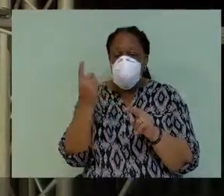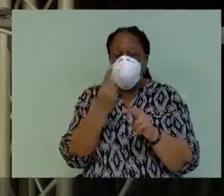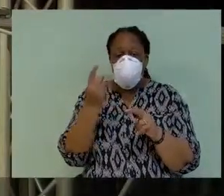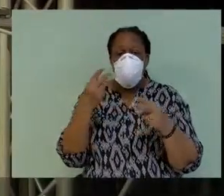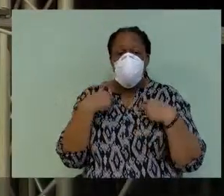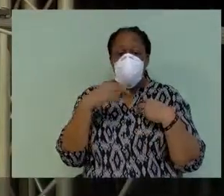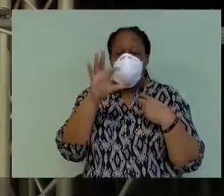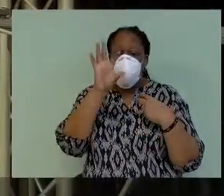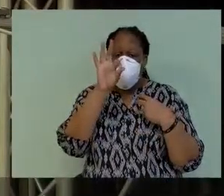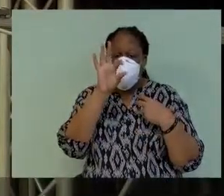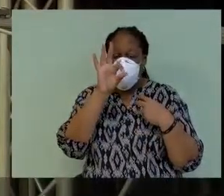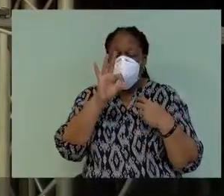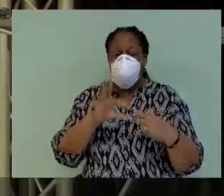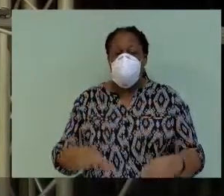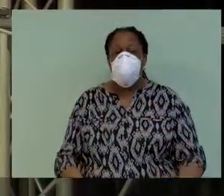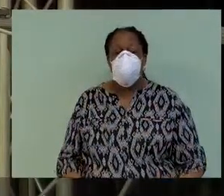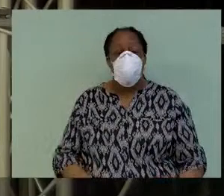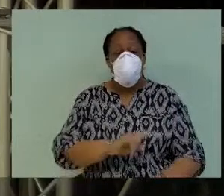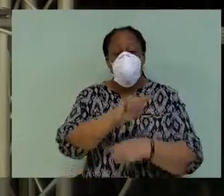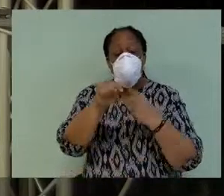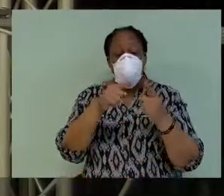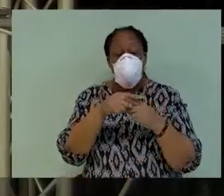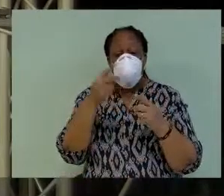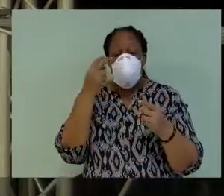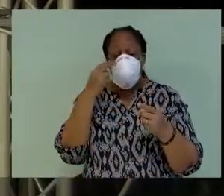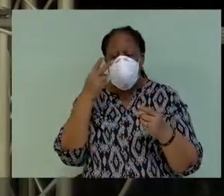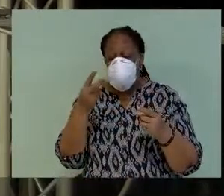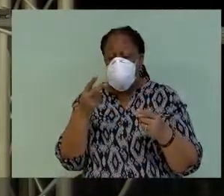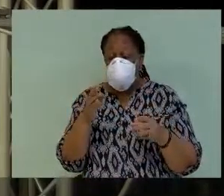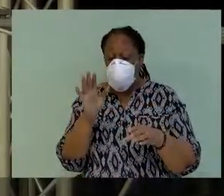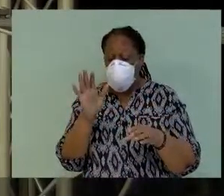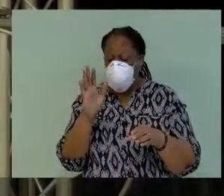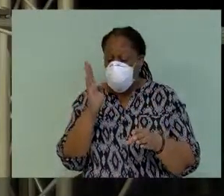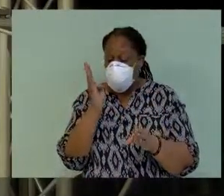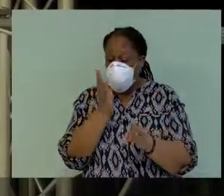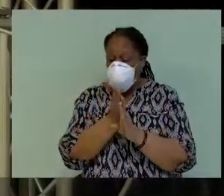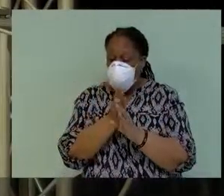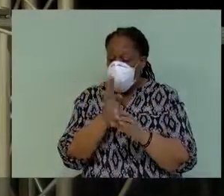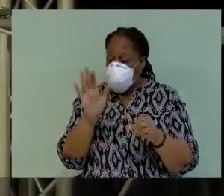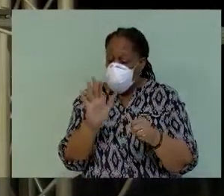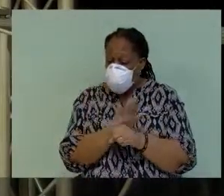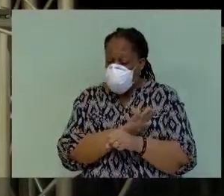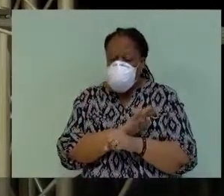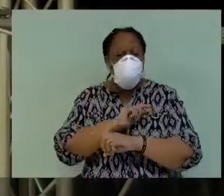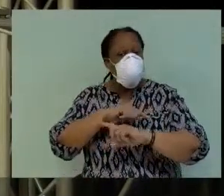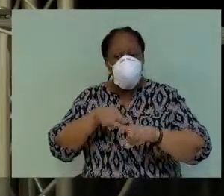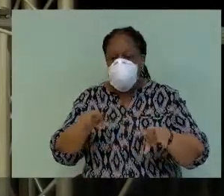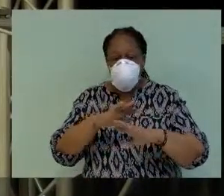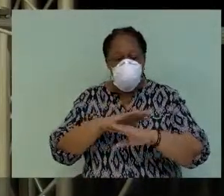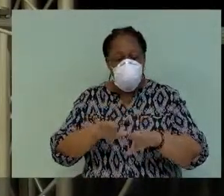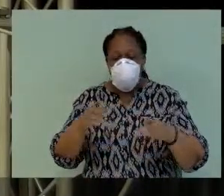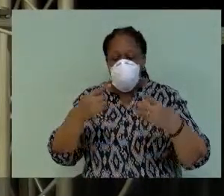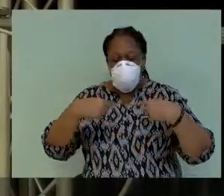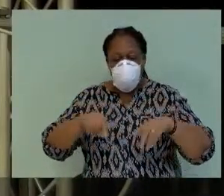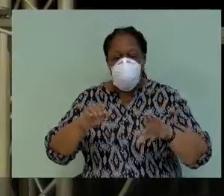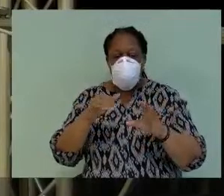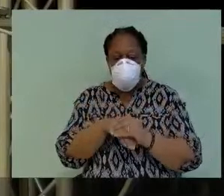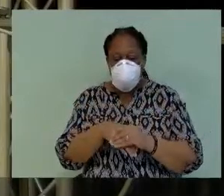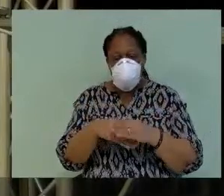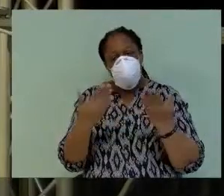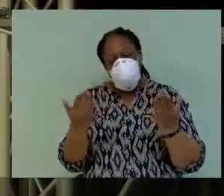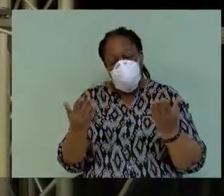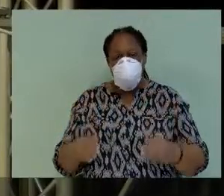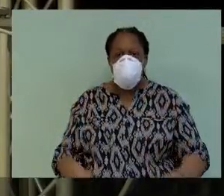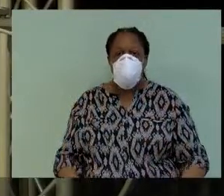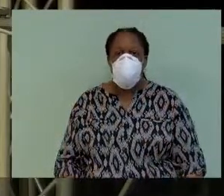to passengers, when you recognize that the bus is carrying its full complement and